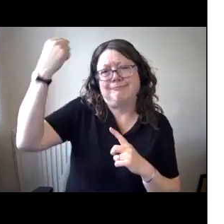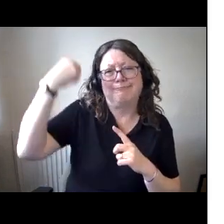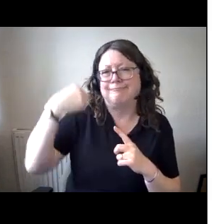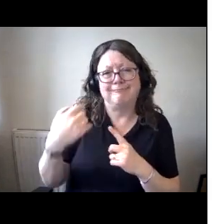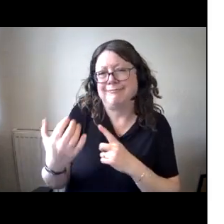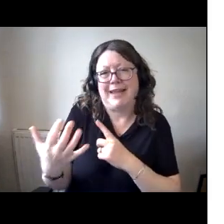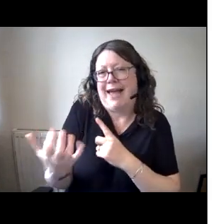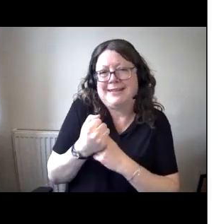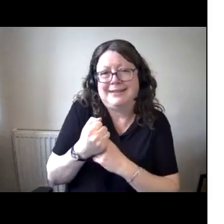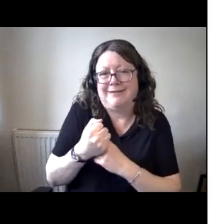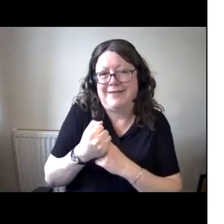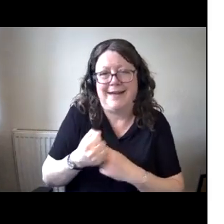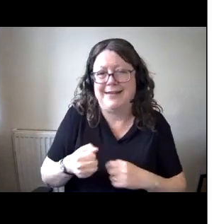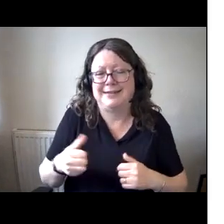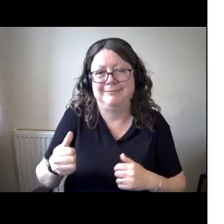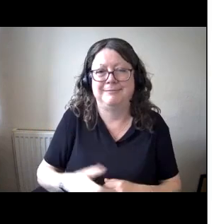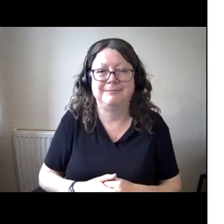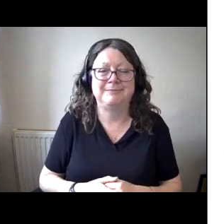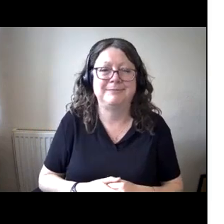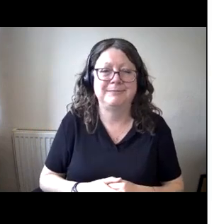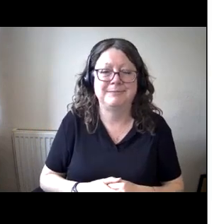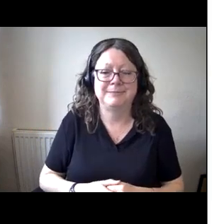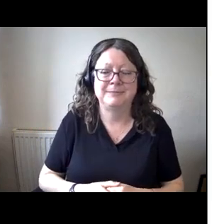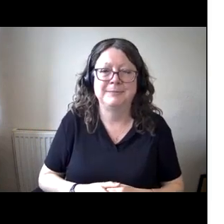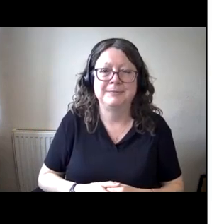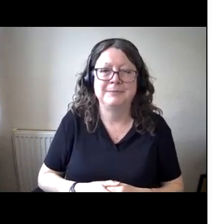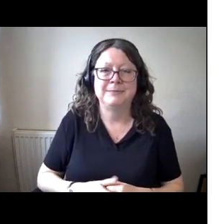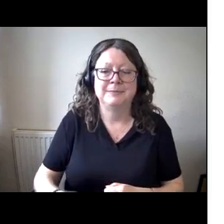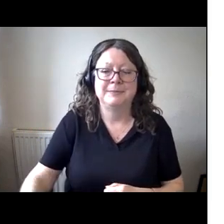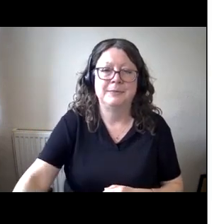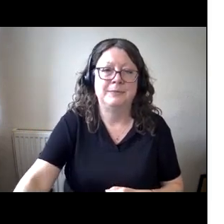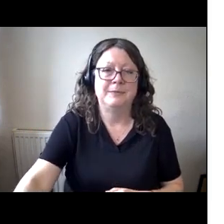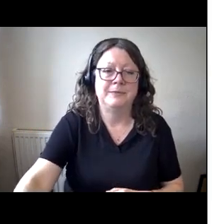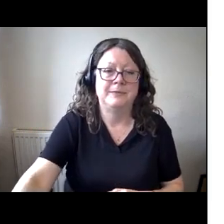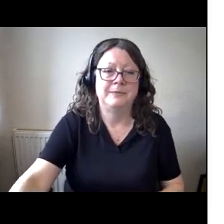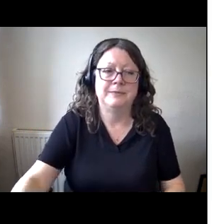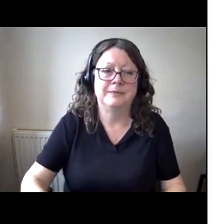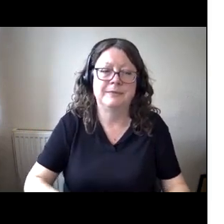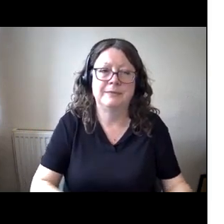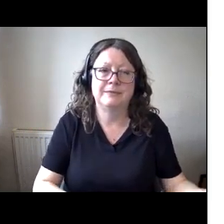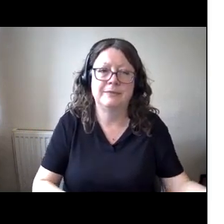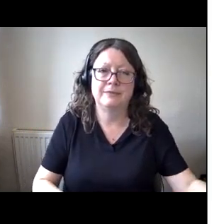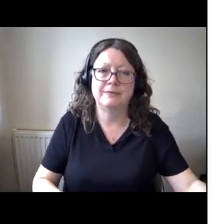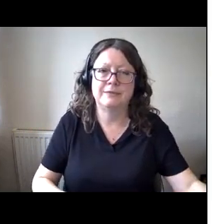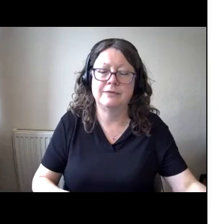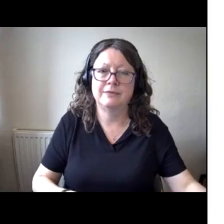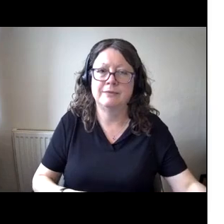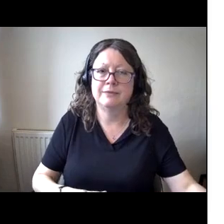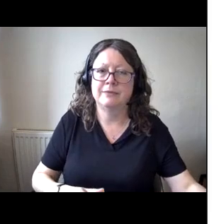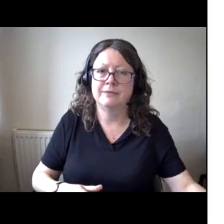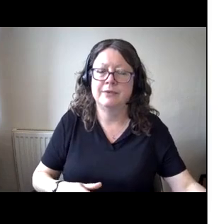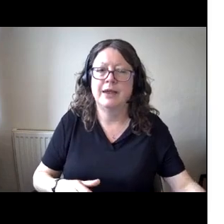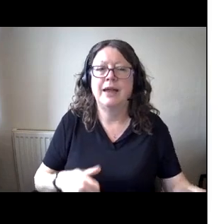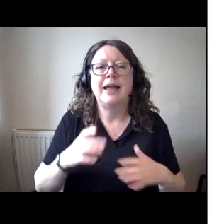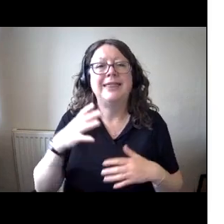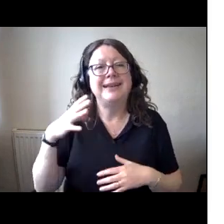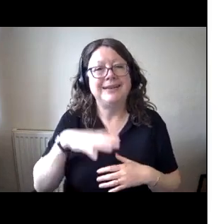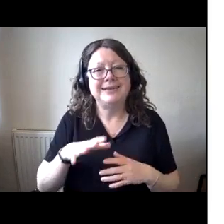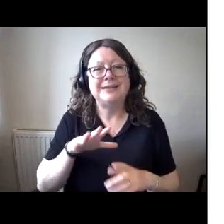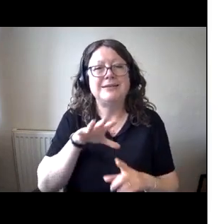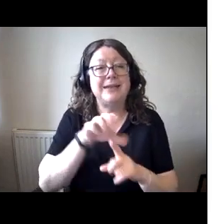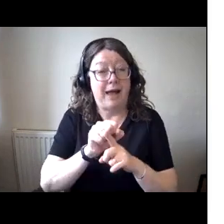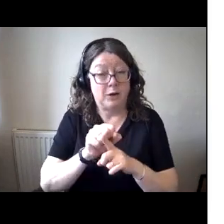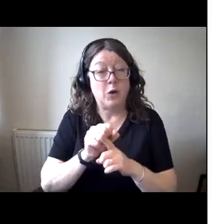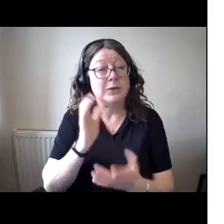on at that time. And there needs to be, unfortunately, to get a diagnosis to be impacting on our young